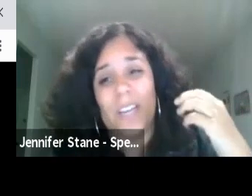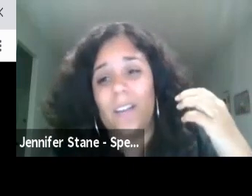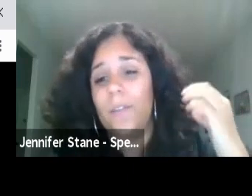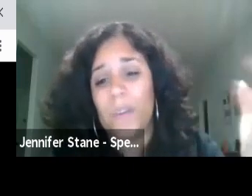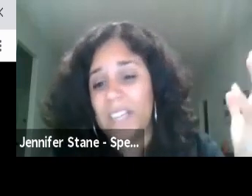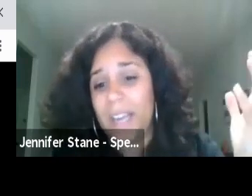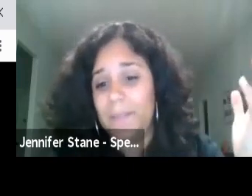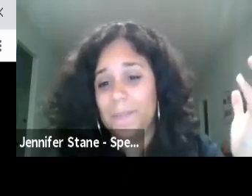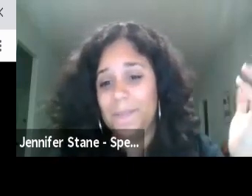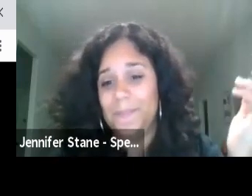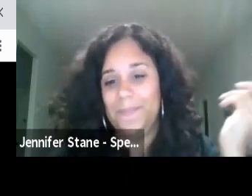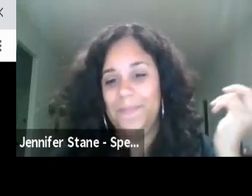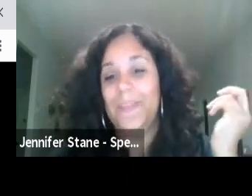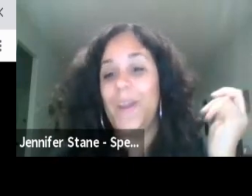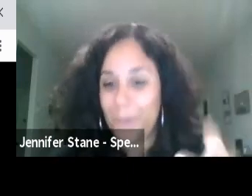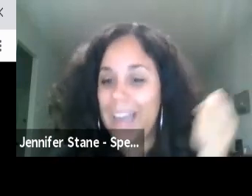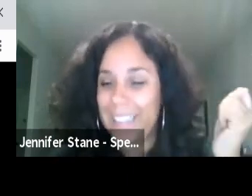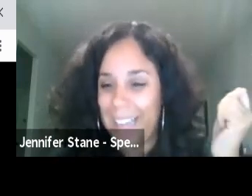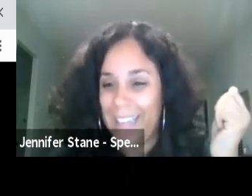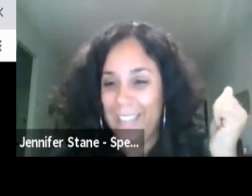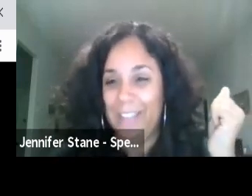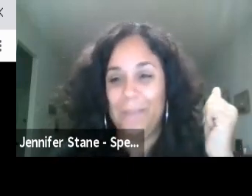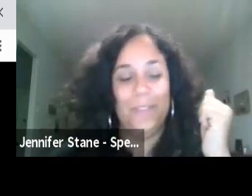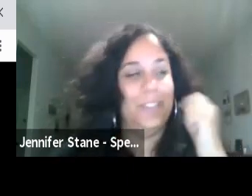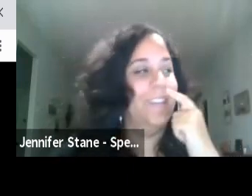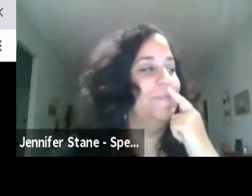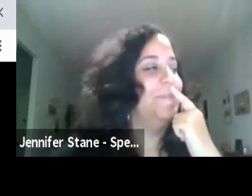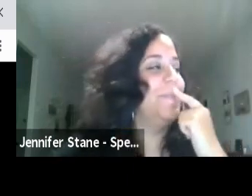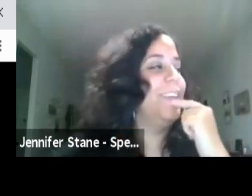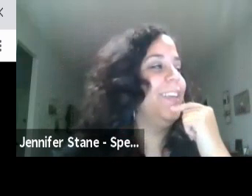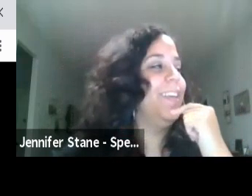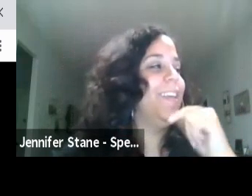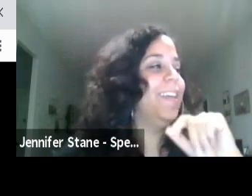And I drink 3 a day. Right, exactly, Angie. Shame on you, sugar.